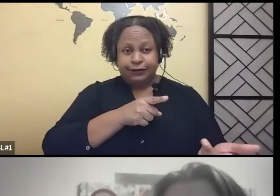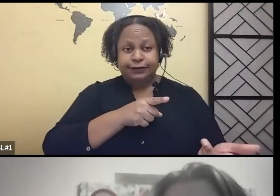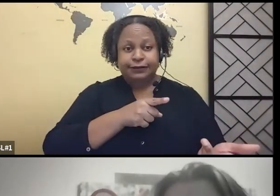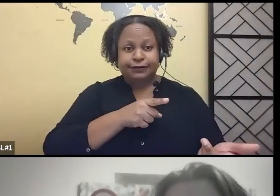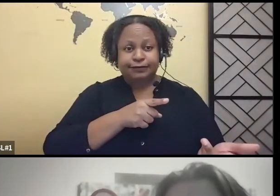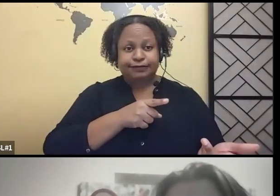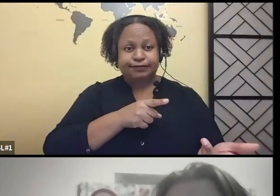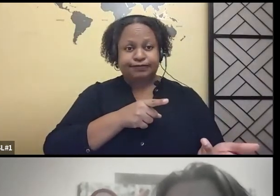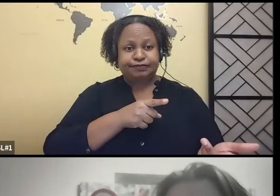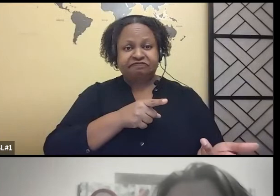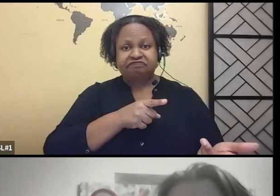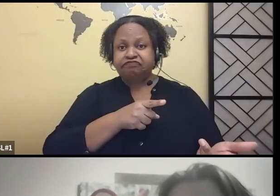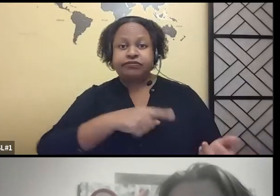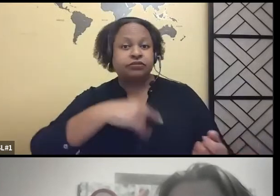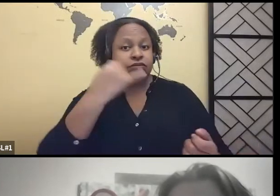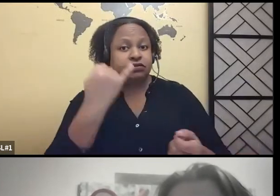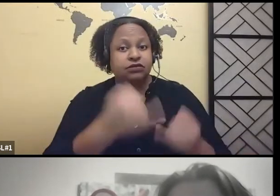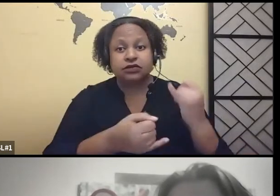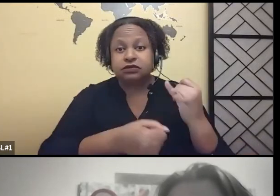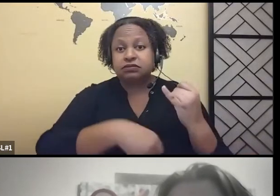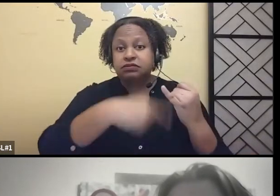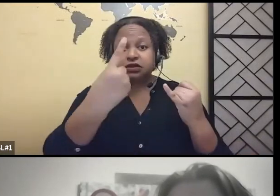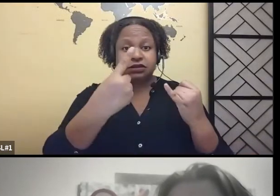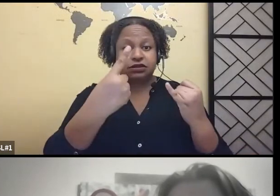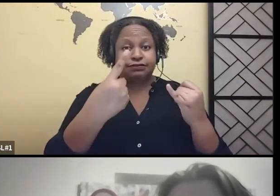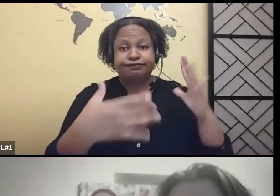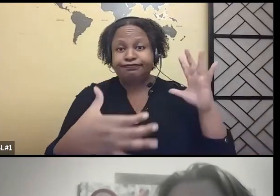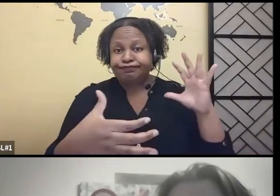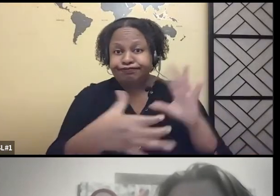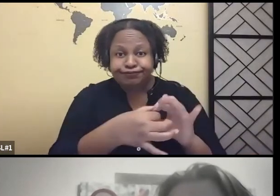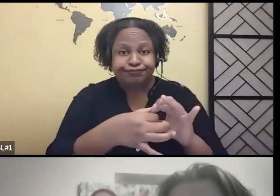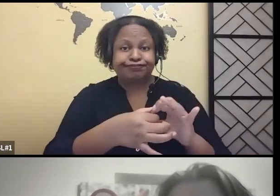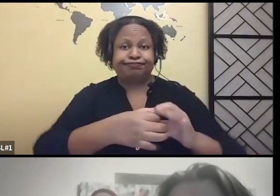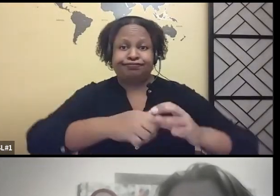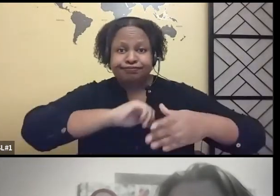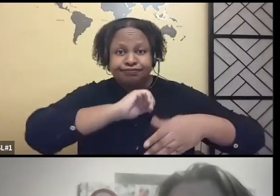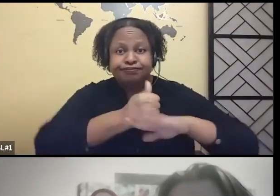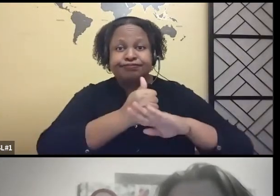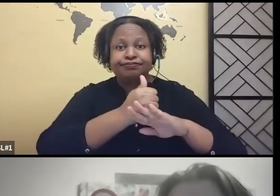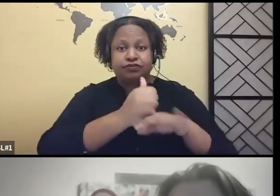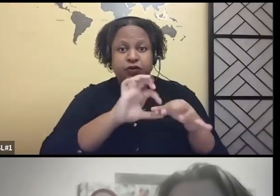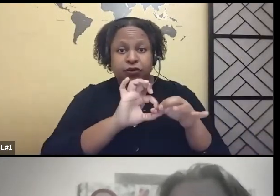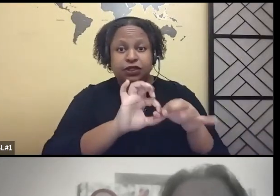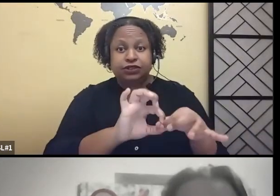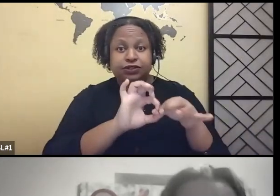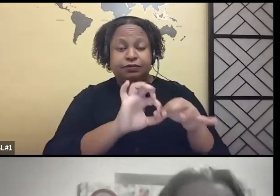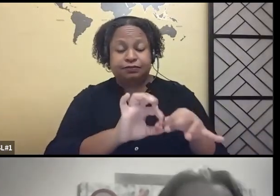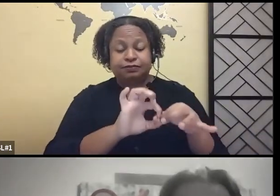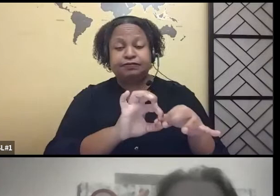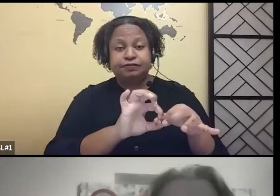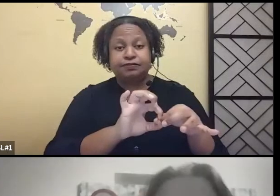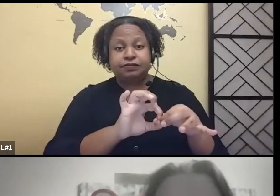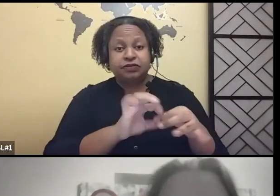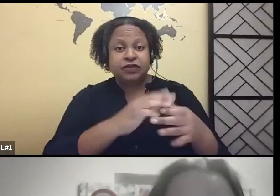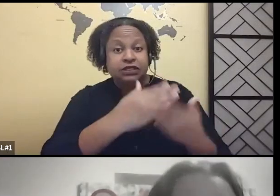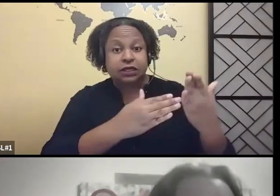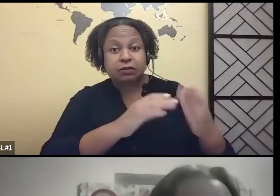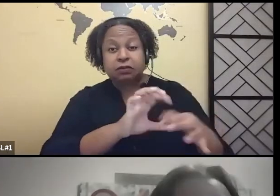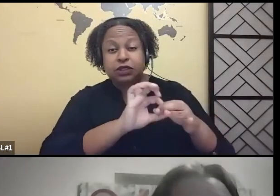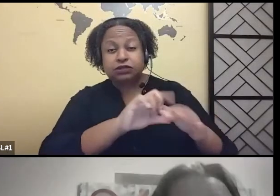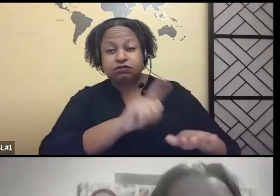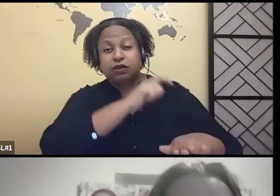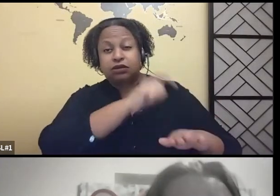ad hoc in some cases and longstanding in other relationships into being so that they